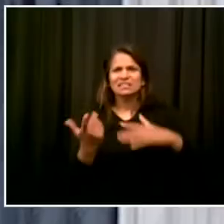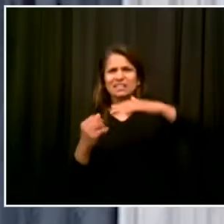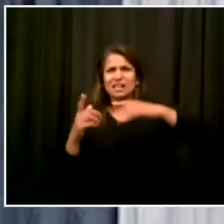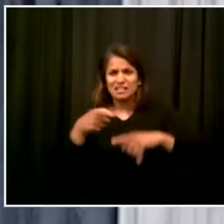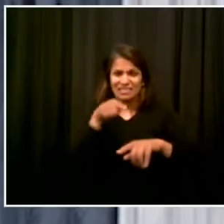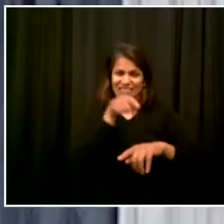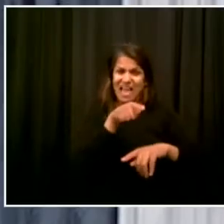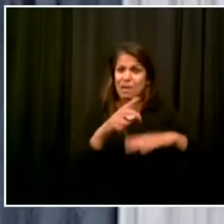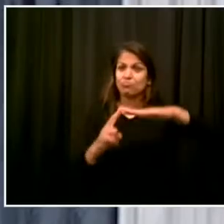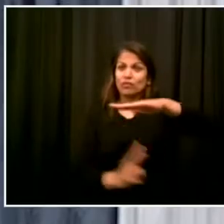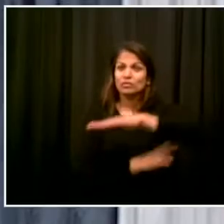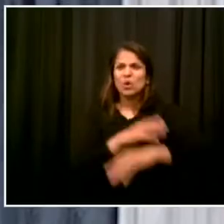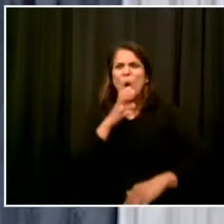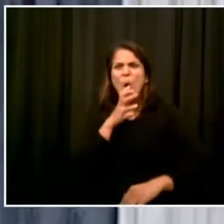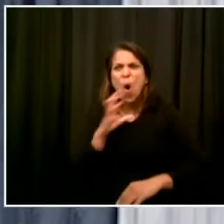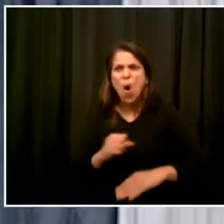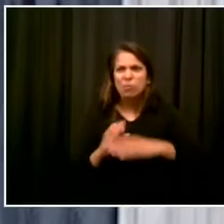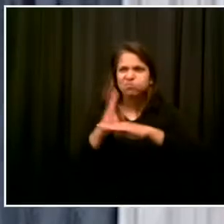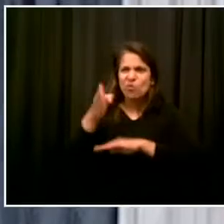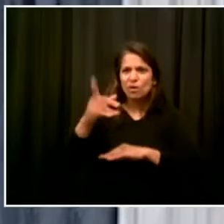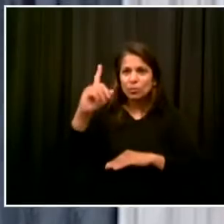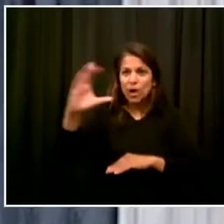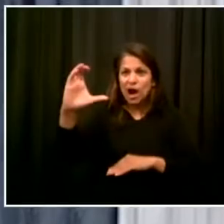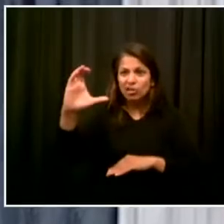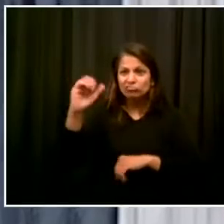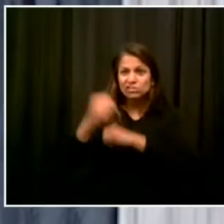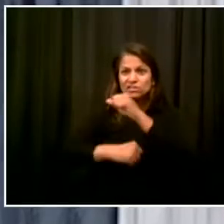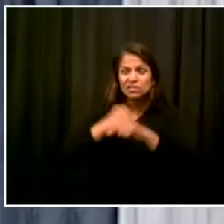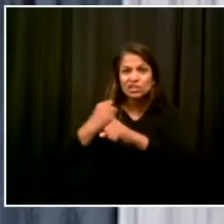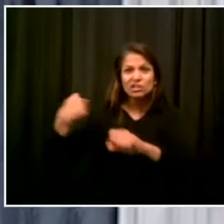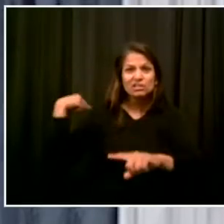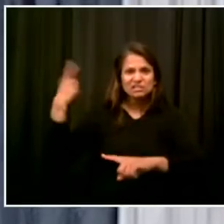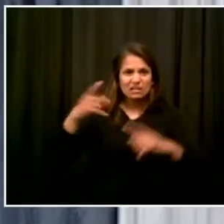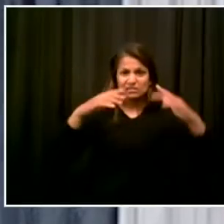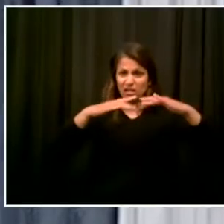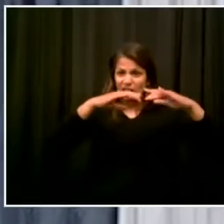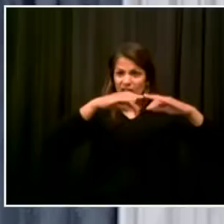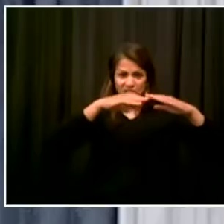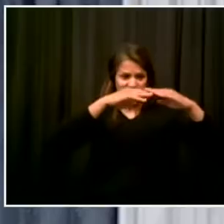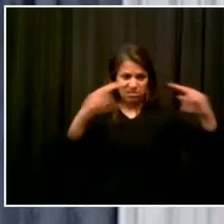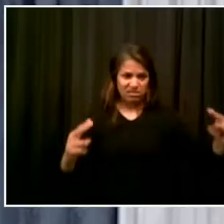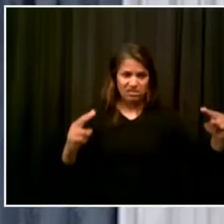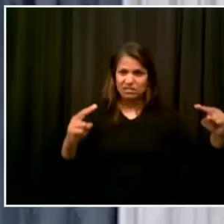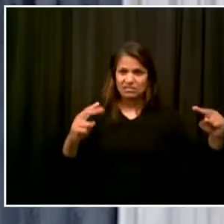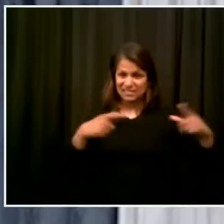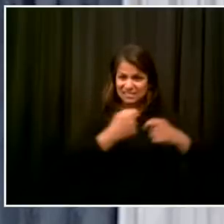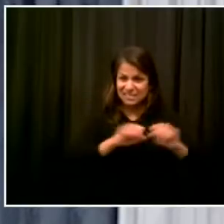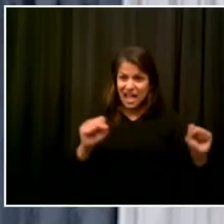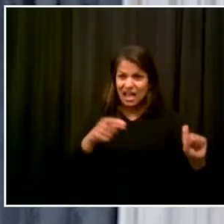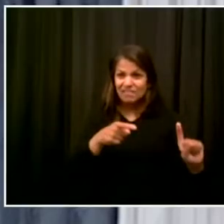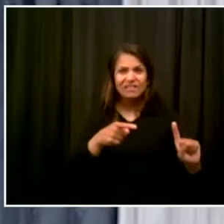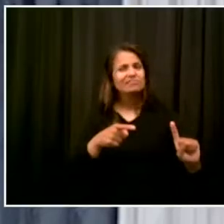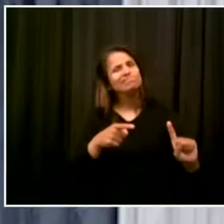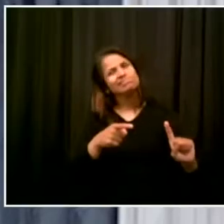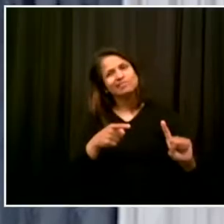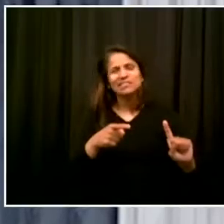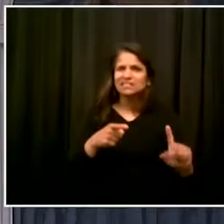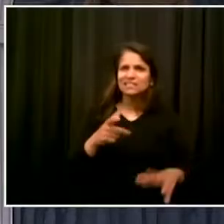crossings. We have budget challenges right now, but I think it's exciting what he's put forward, and we'll be engaging with my leadership